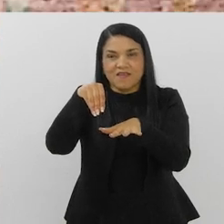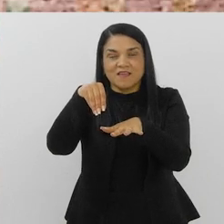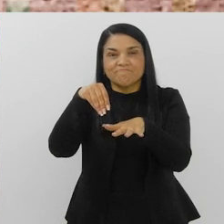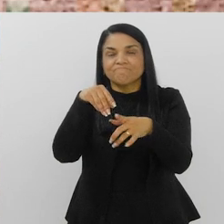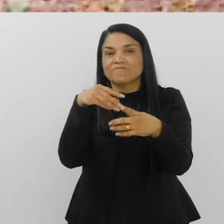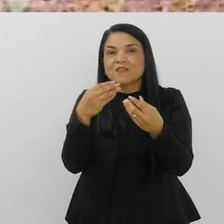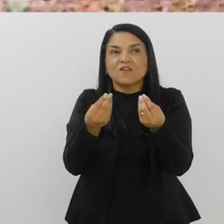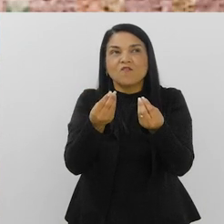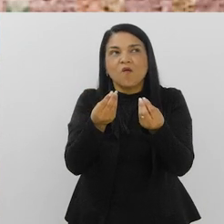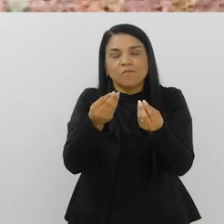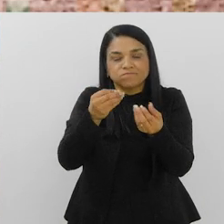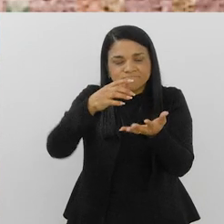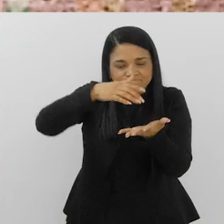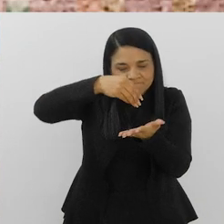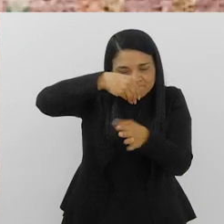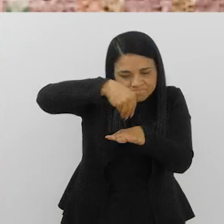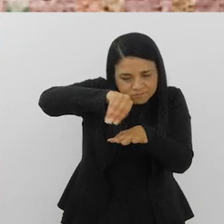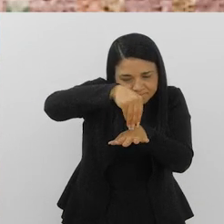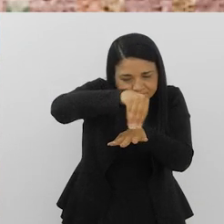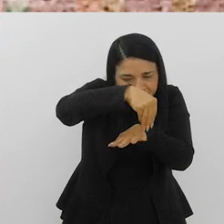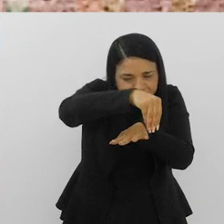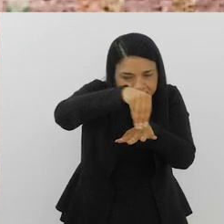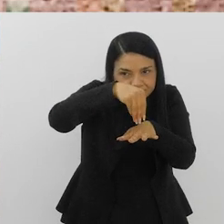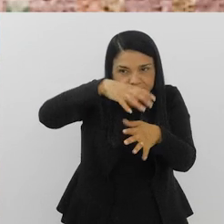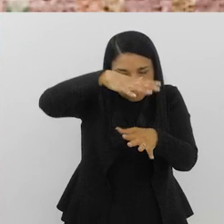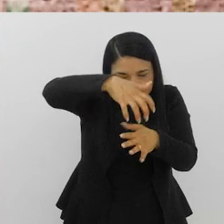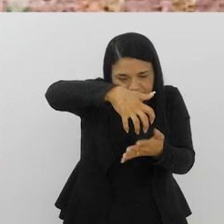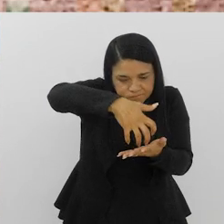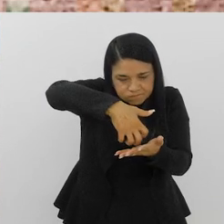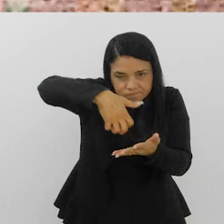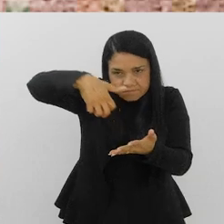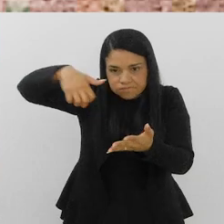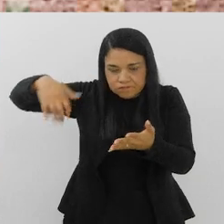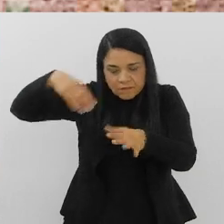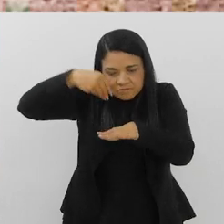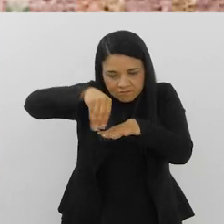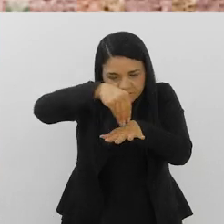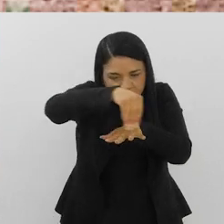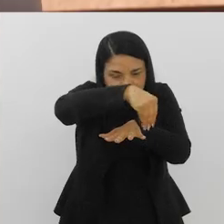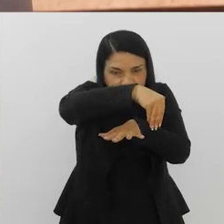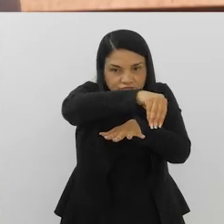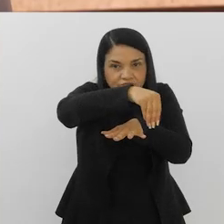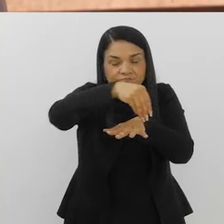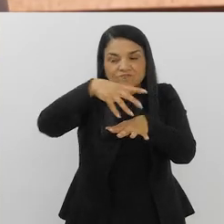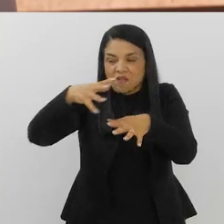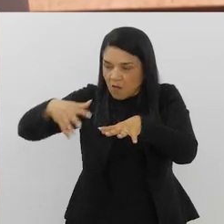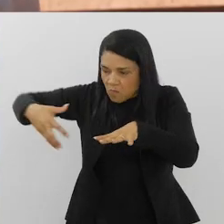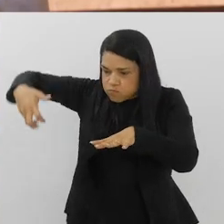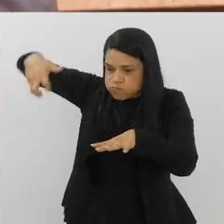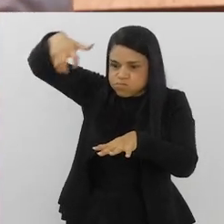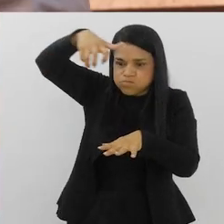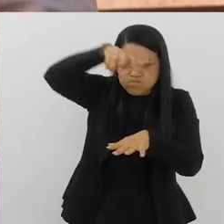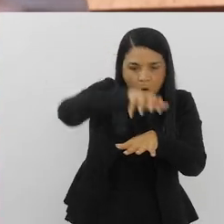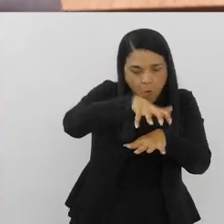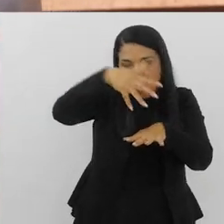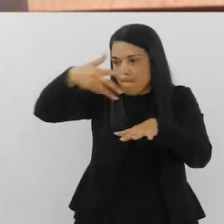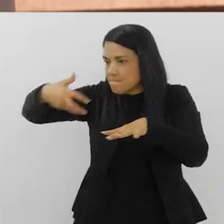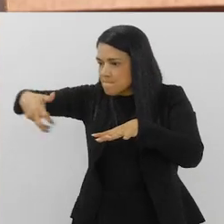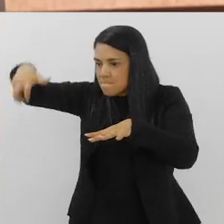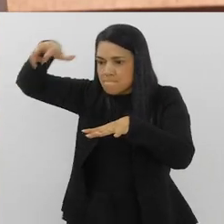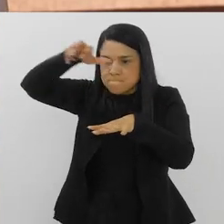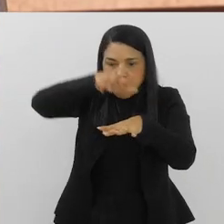brought to this place, to cover the Casio Valongo, a series of